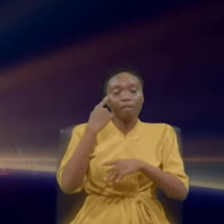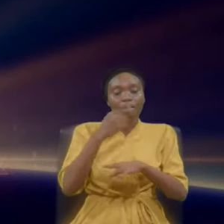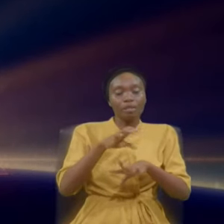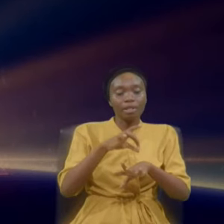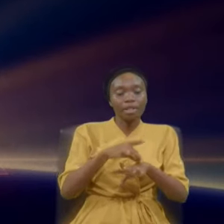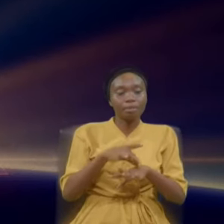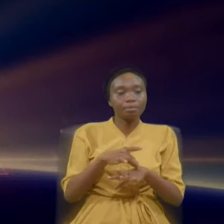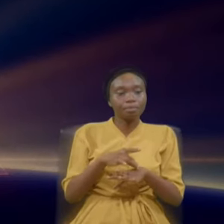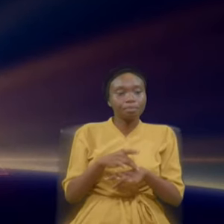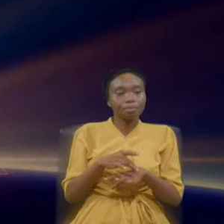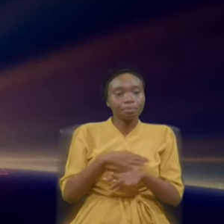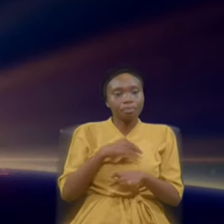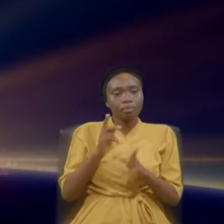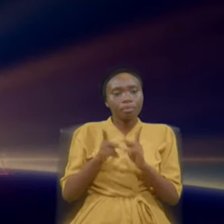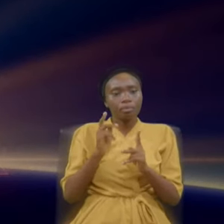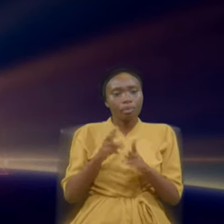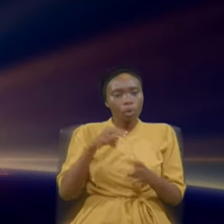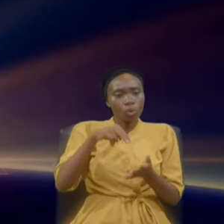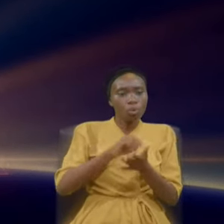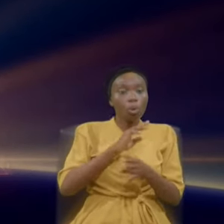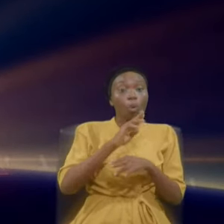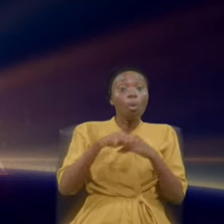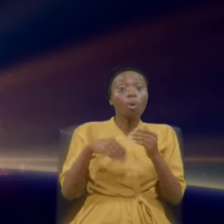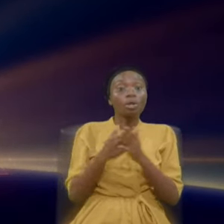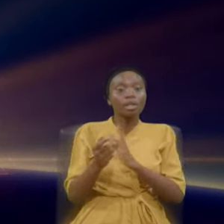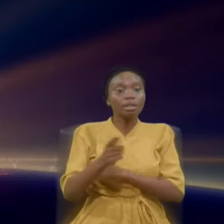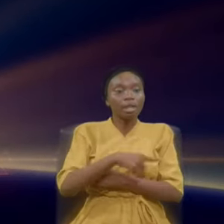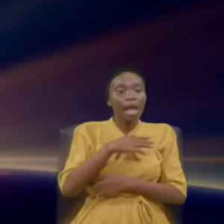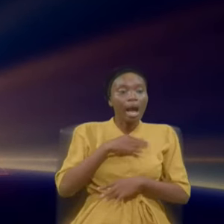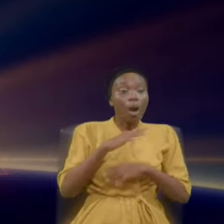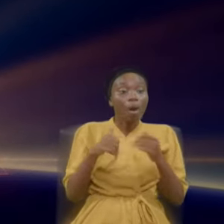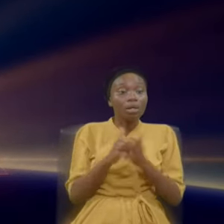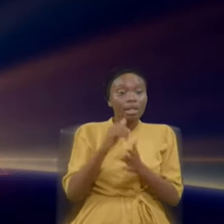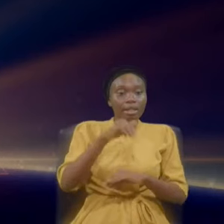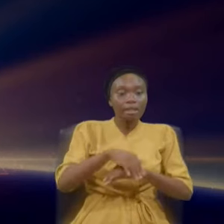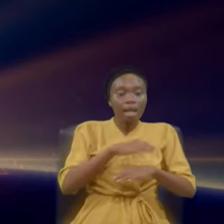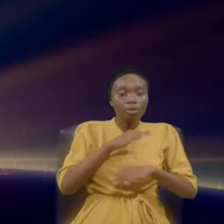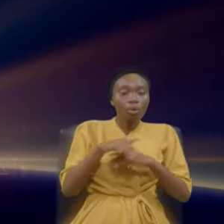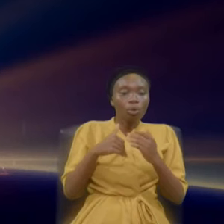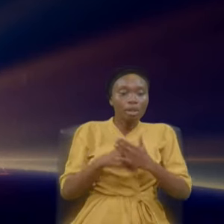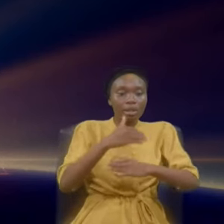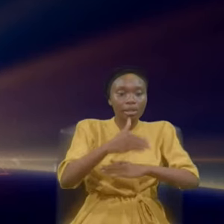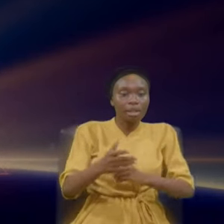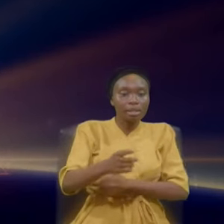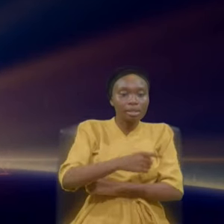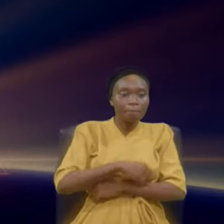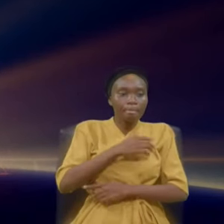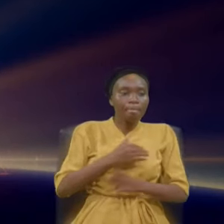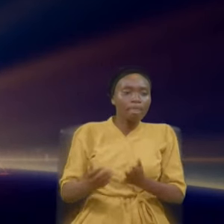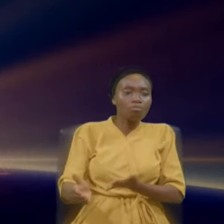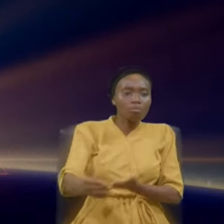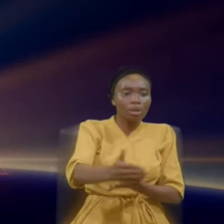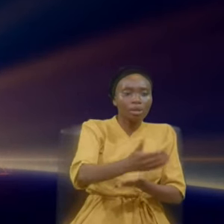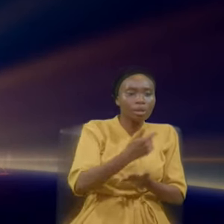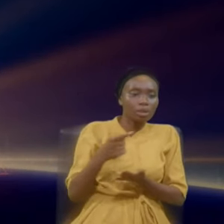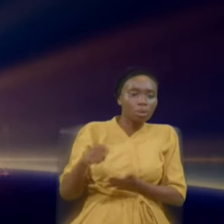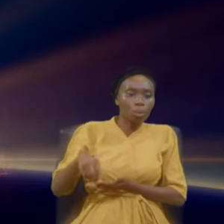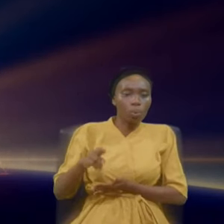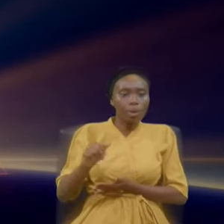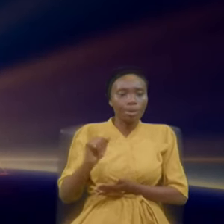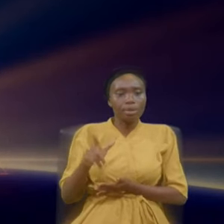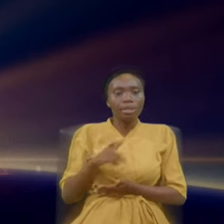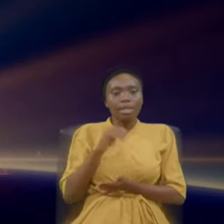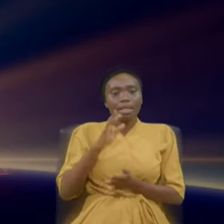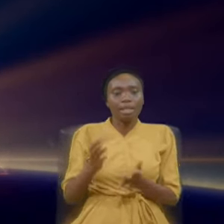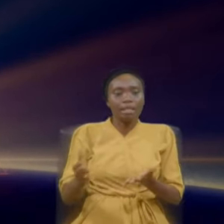earth. And the people stood up all that day, and all that night, and all the next day, and they gathered the quails. He